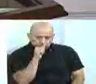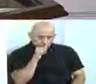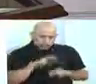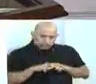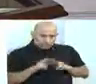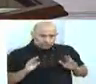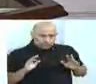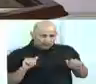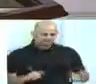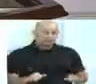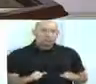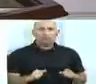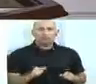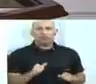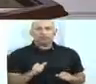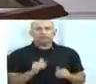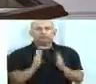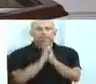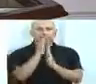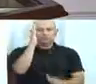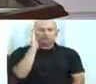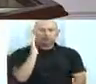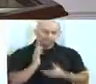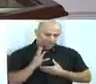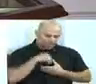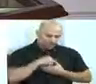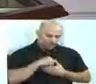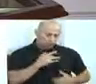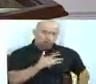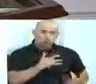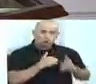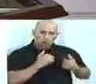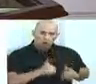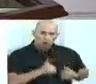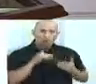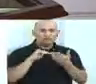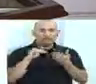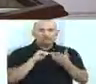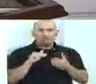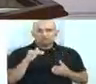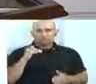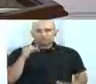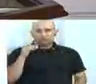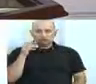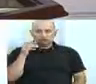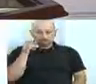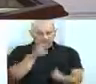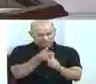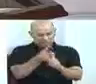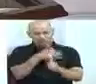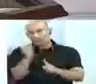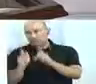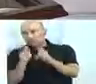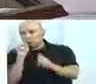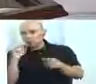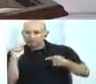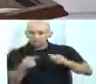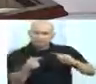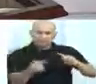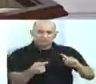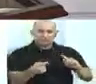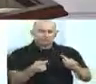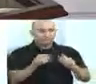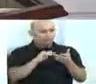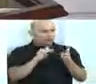are. Just ask God to come into your heart and forgive you and forgive them. And forgive